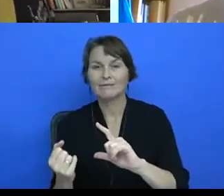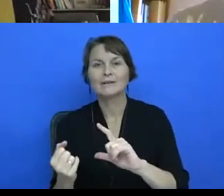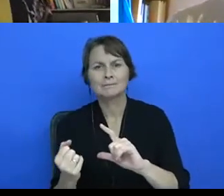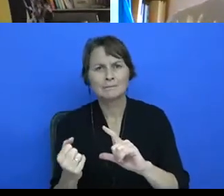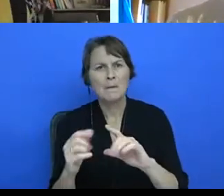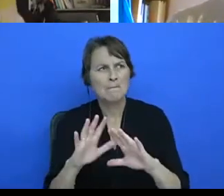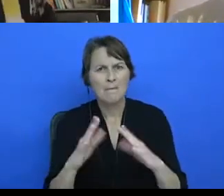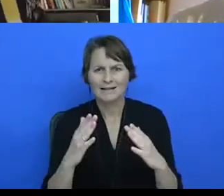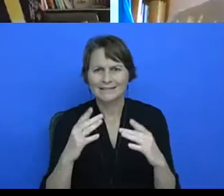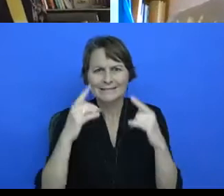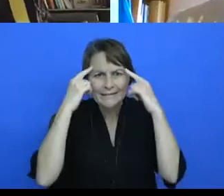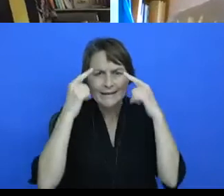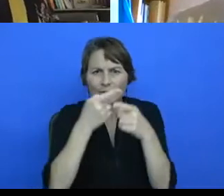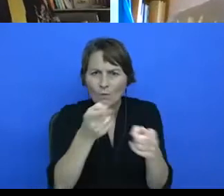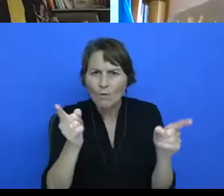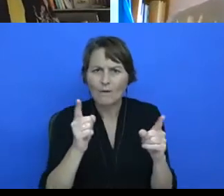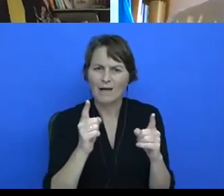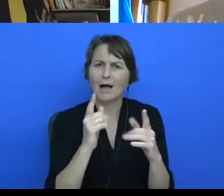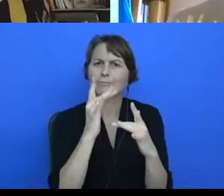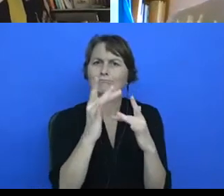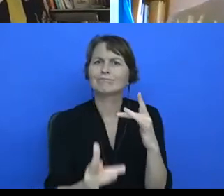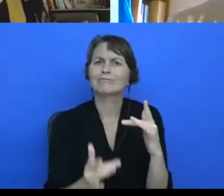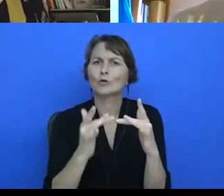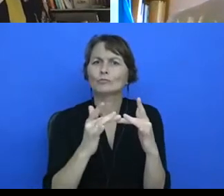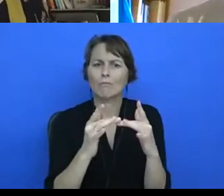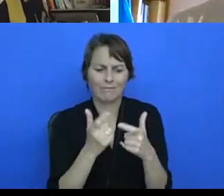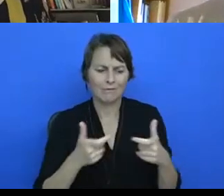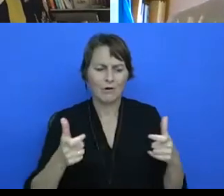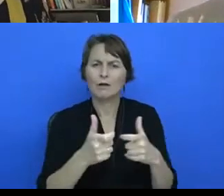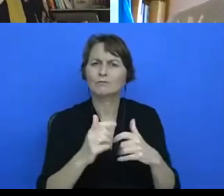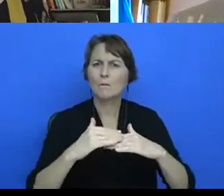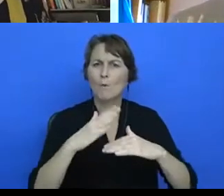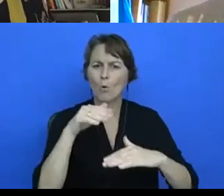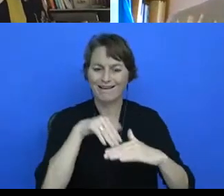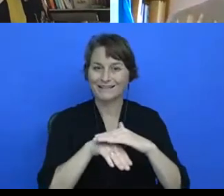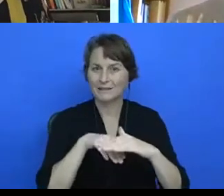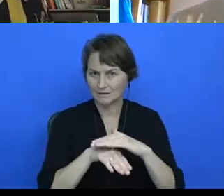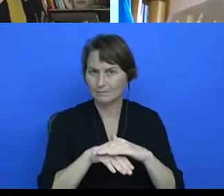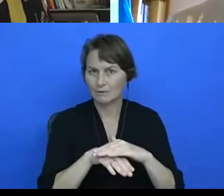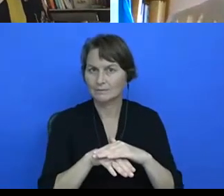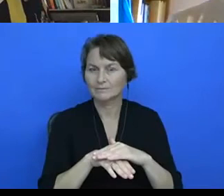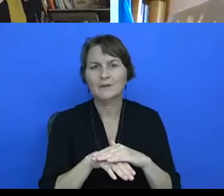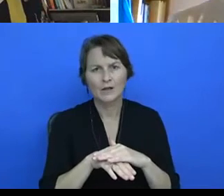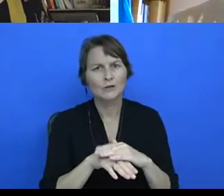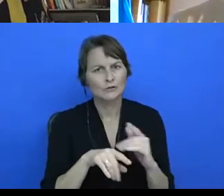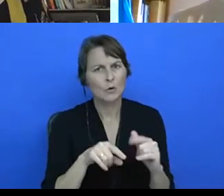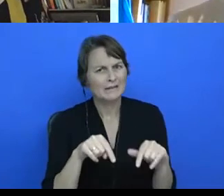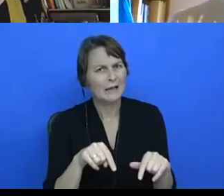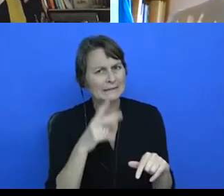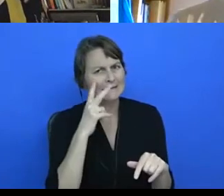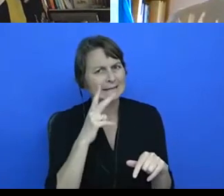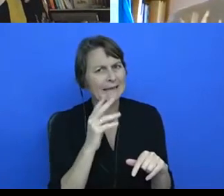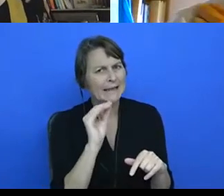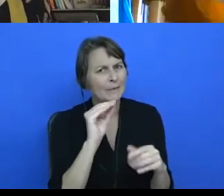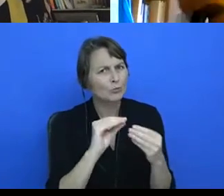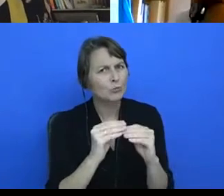how to make virtual conferences more accessible. And I think they are actually, things have gotten a little bit harder because